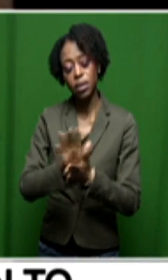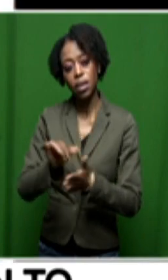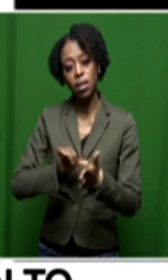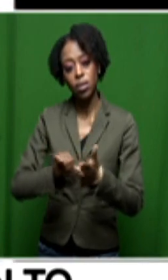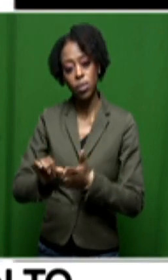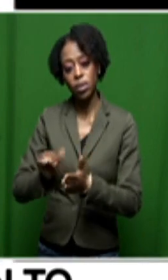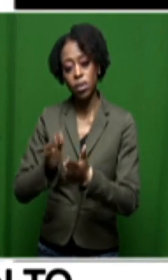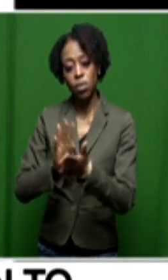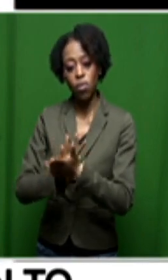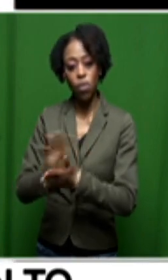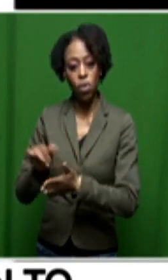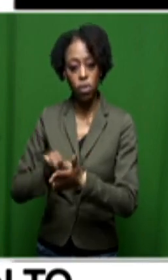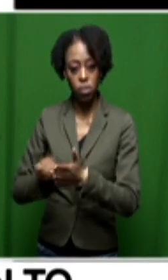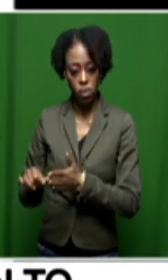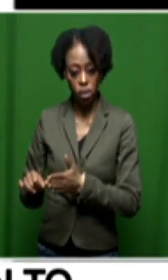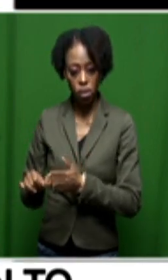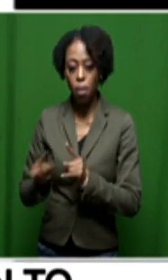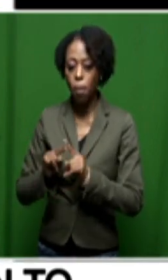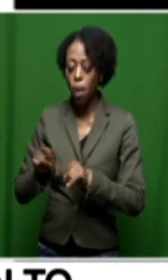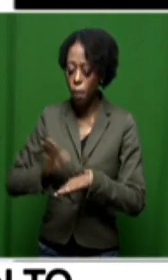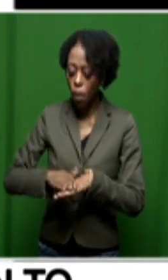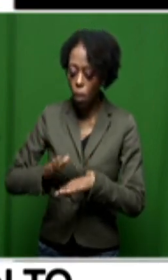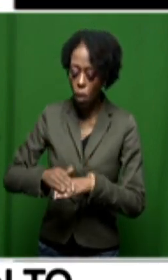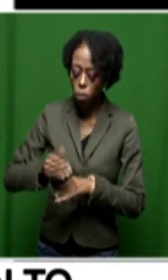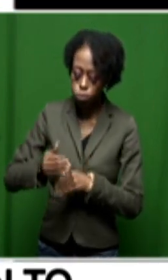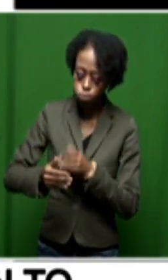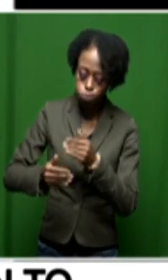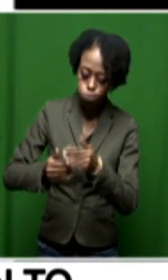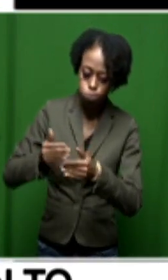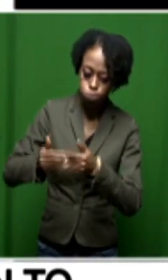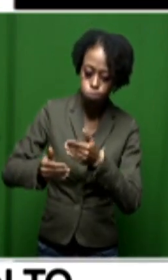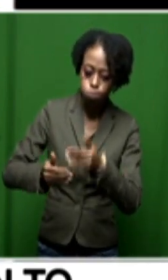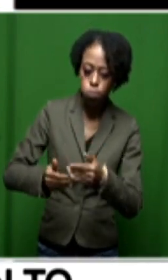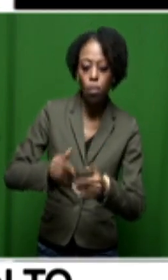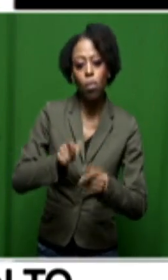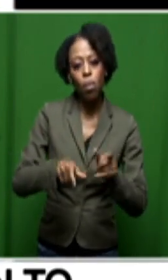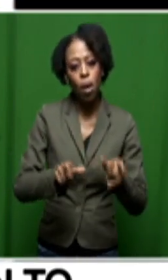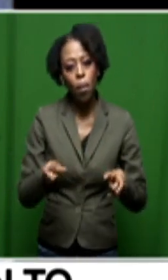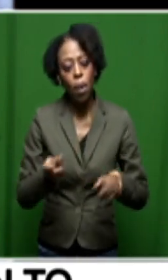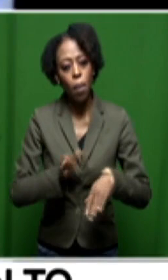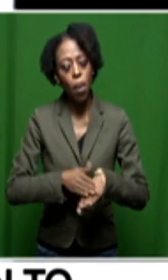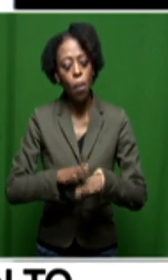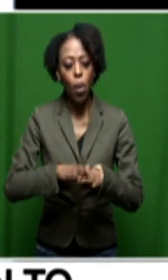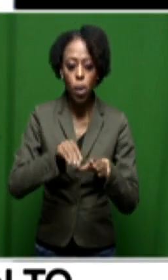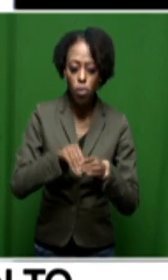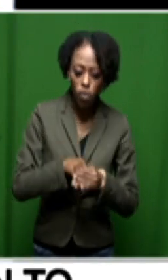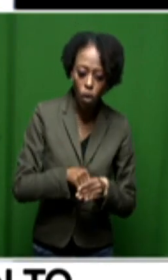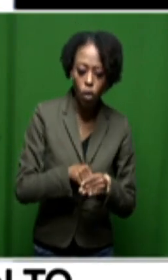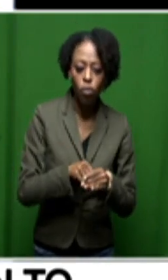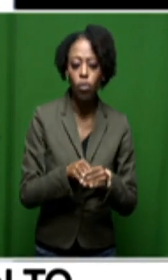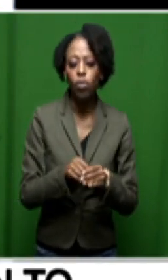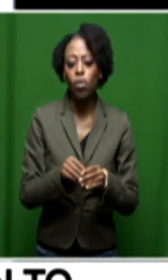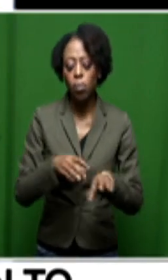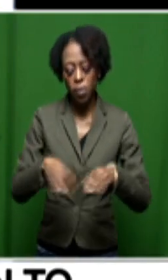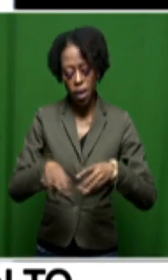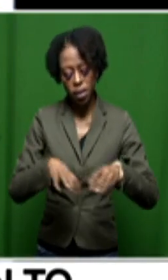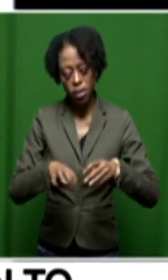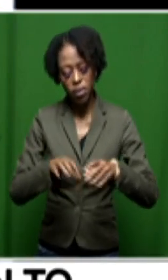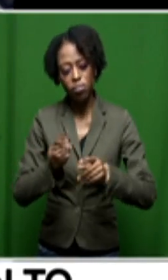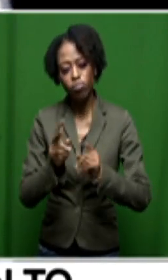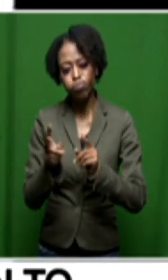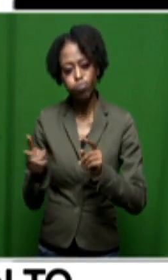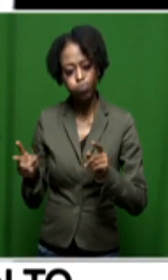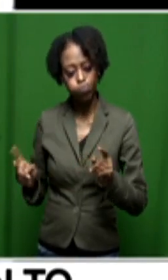14 weeks. But as you go down the line, as people get more involved with other activities in